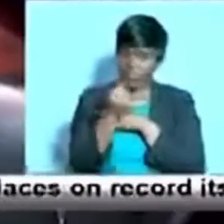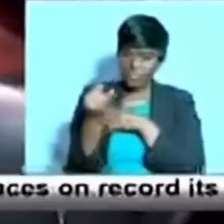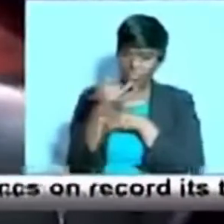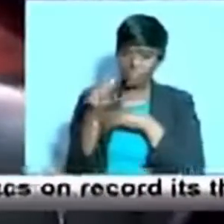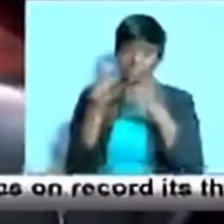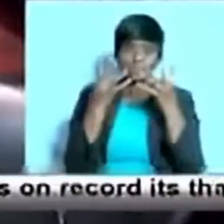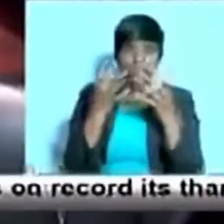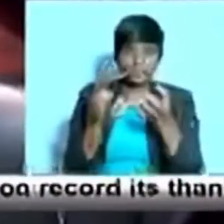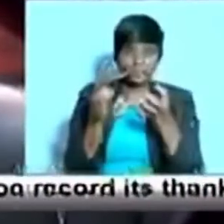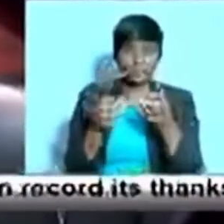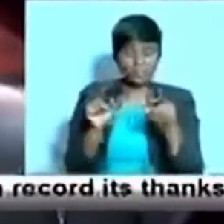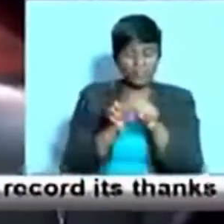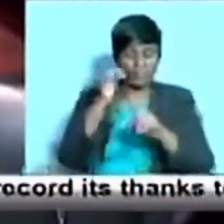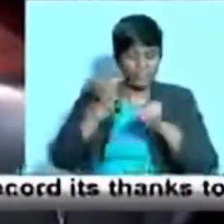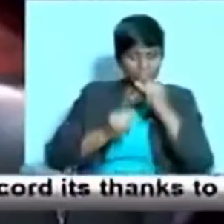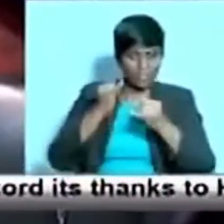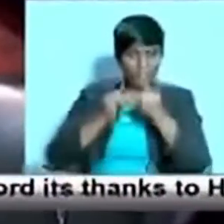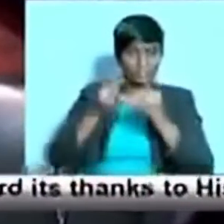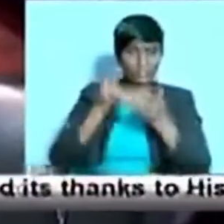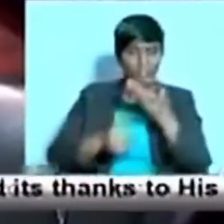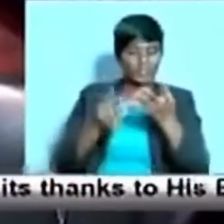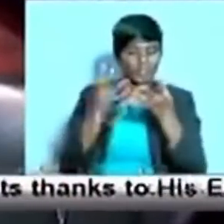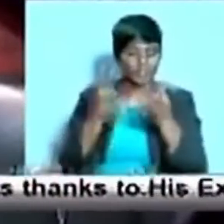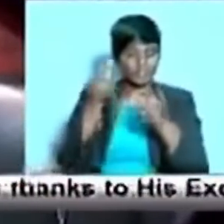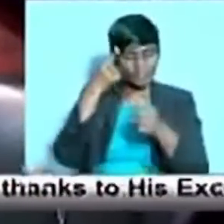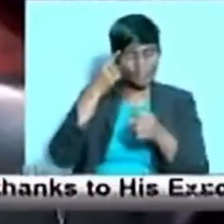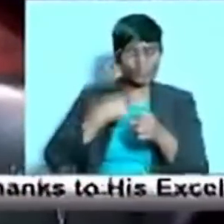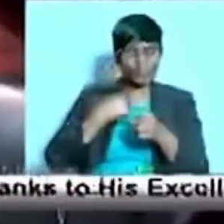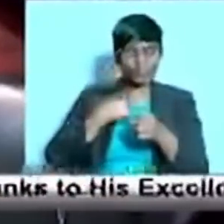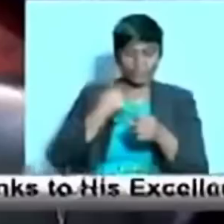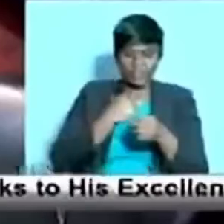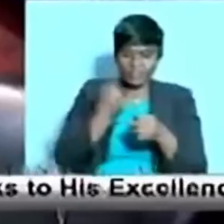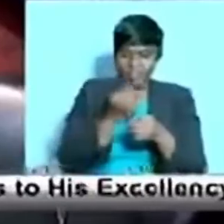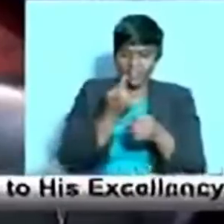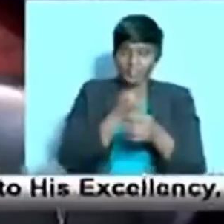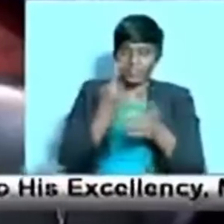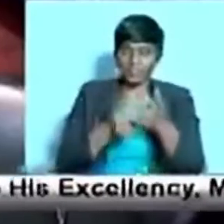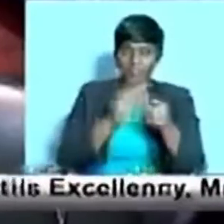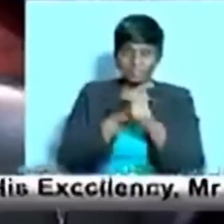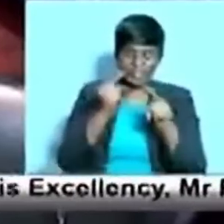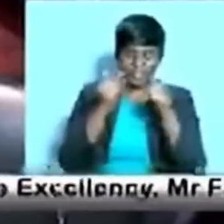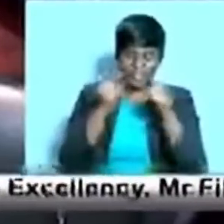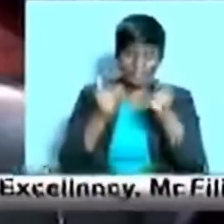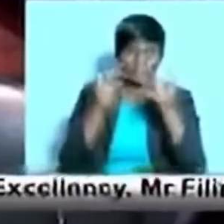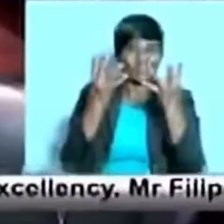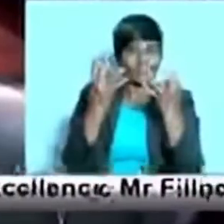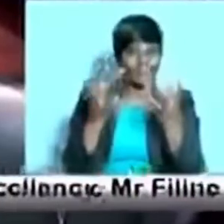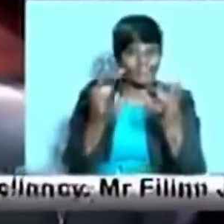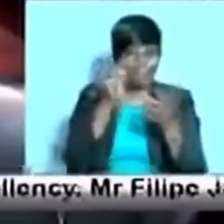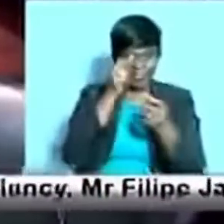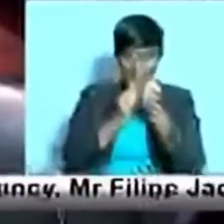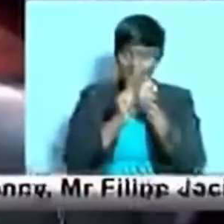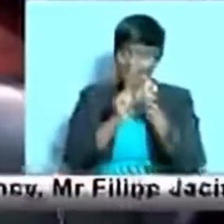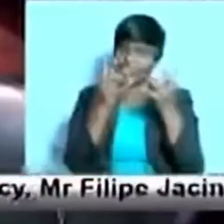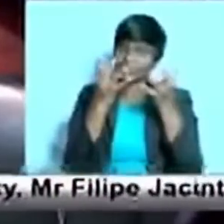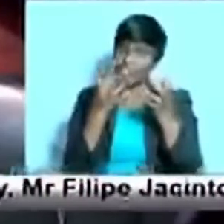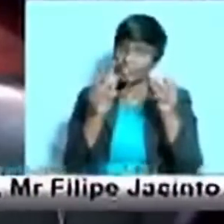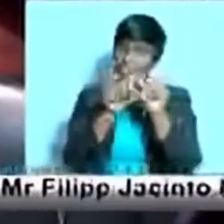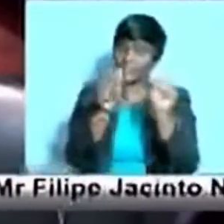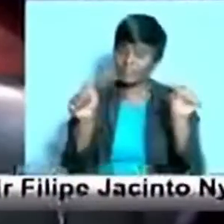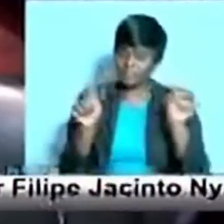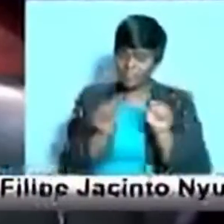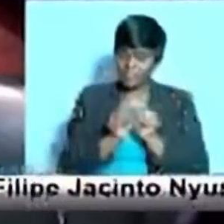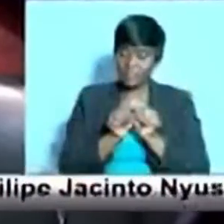drought. I think he ended at drought. But for me, I would go beyond just the drought, because drought is